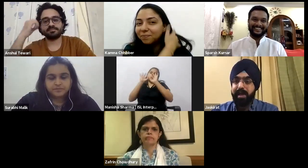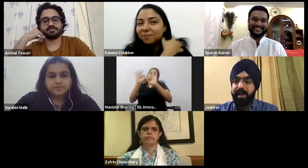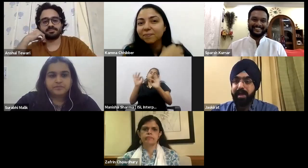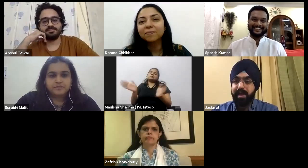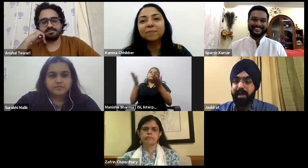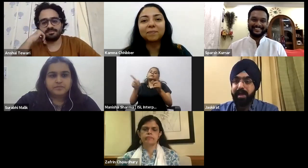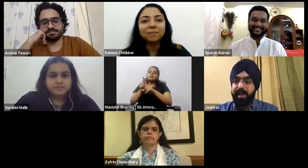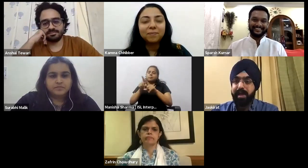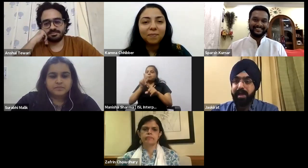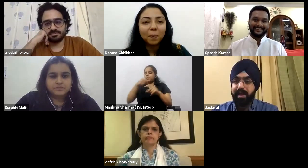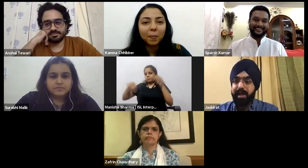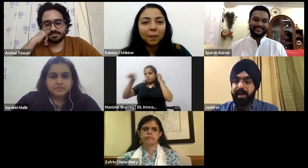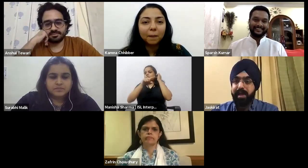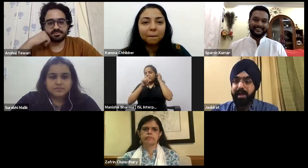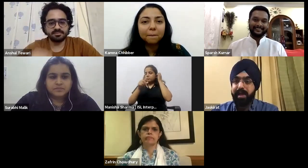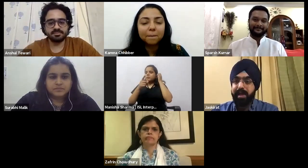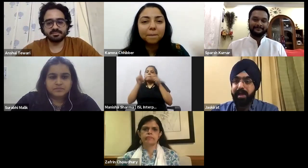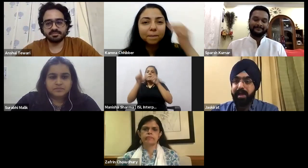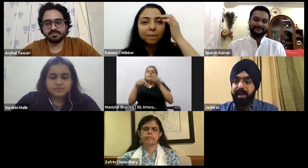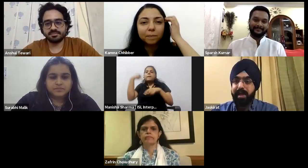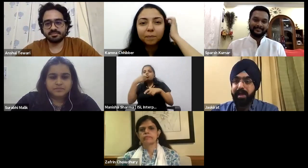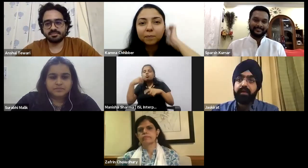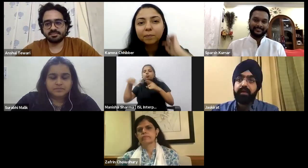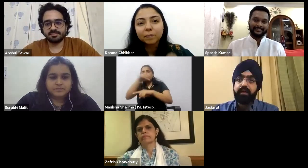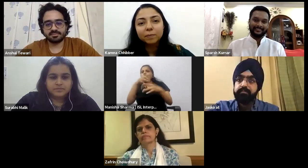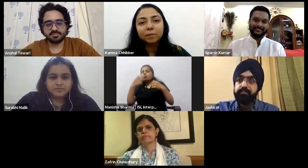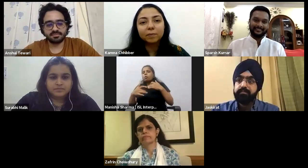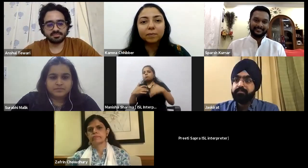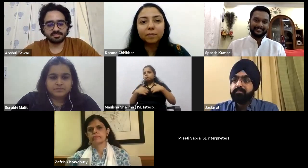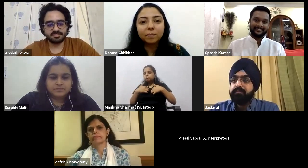resources, behind the people who are.